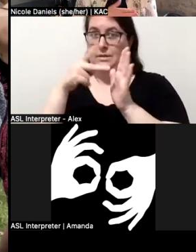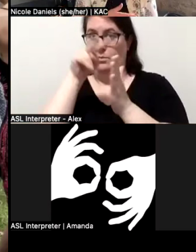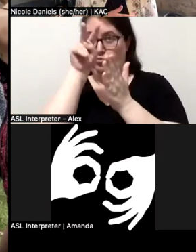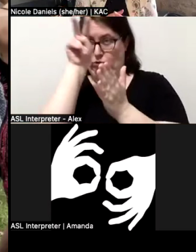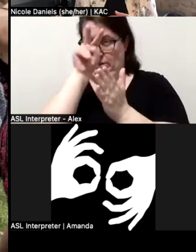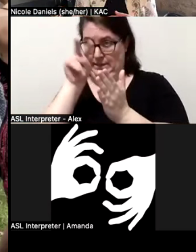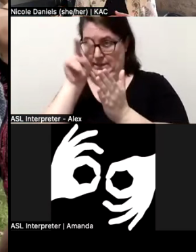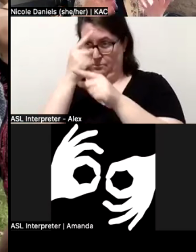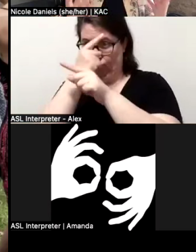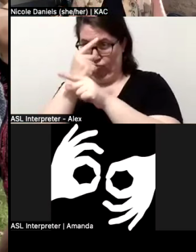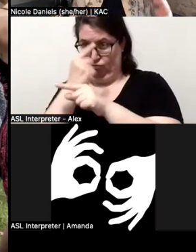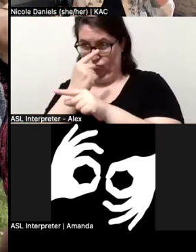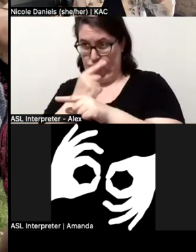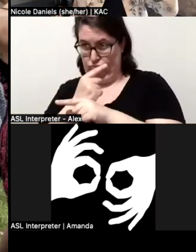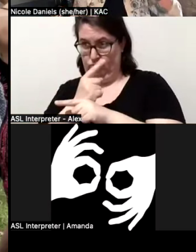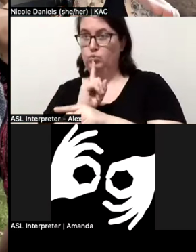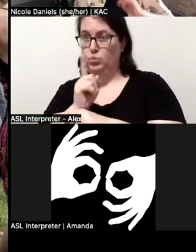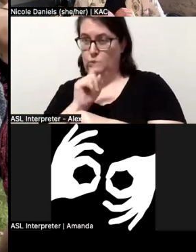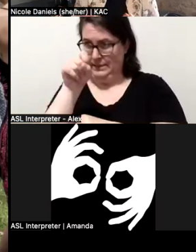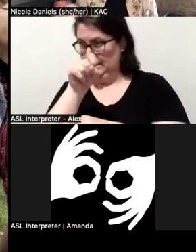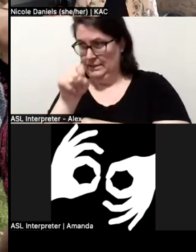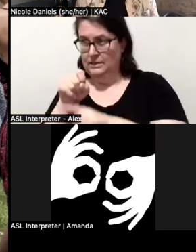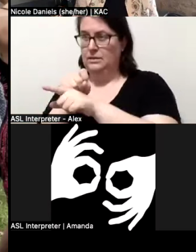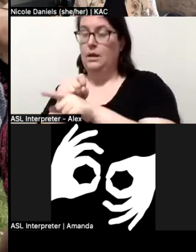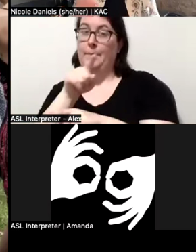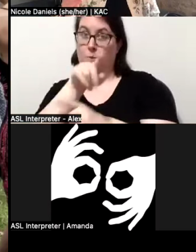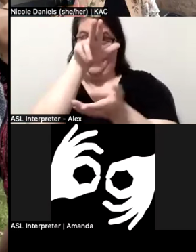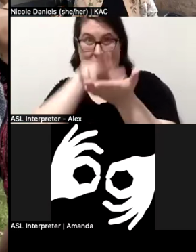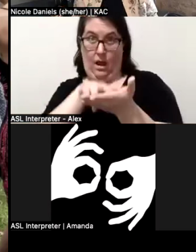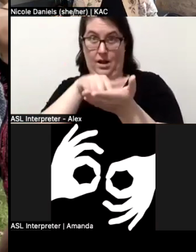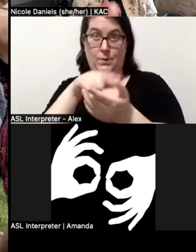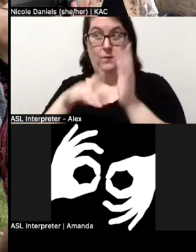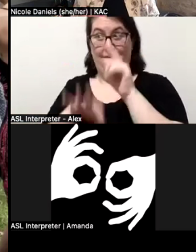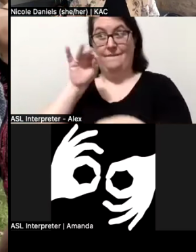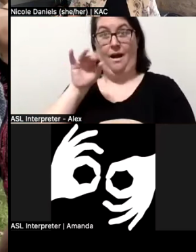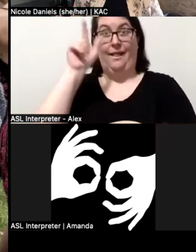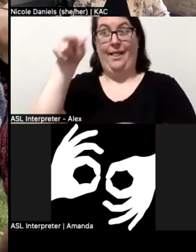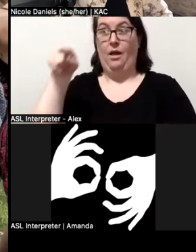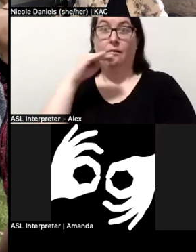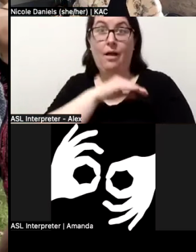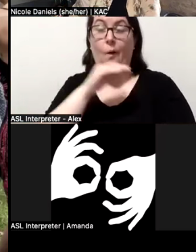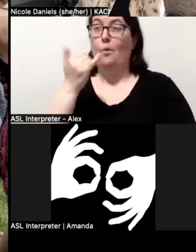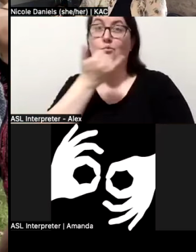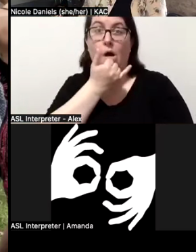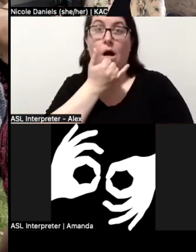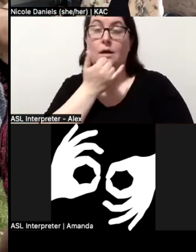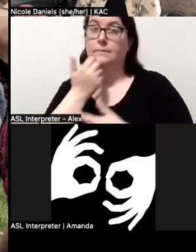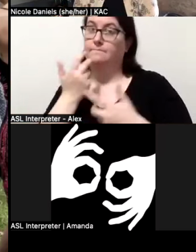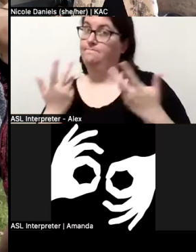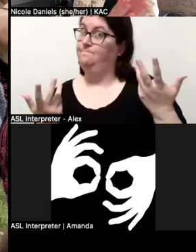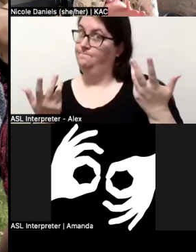ensuring that it is all true and accurate, because you do have to sign those forms stating that it is true and accurate.